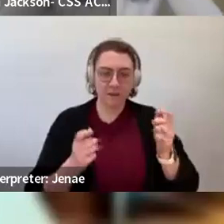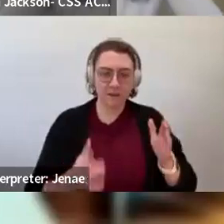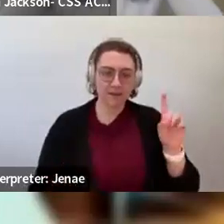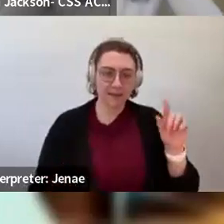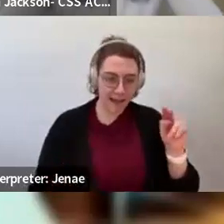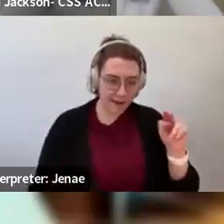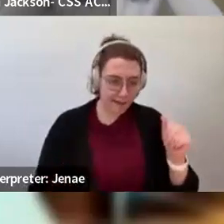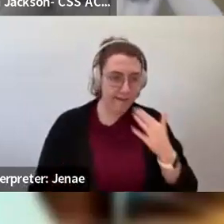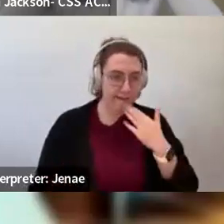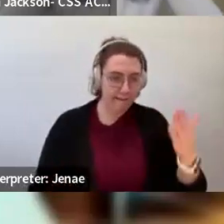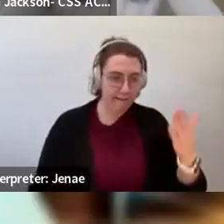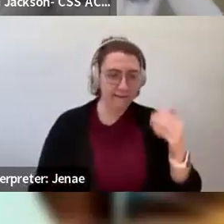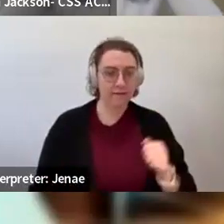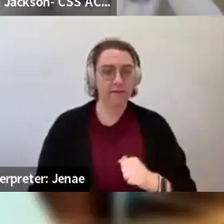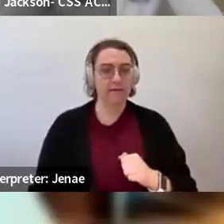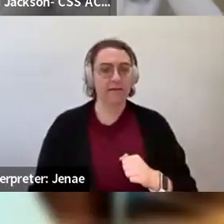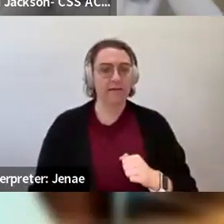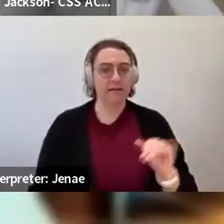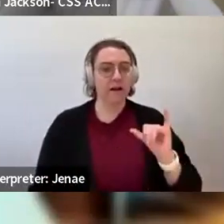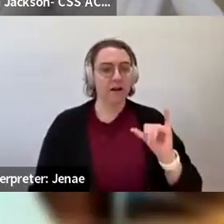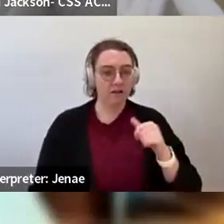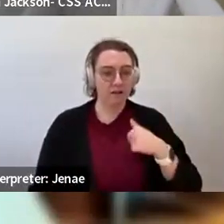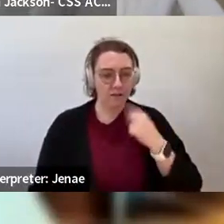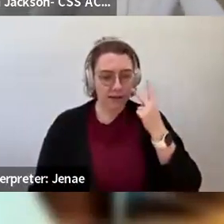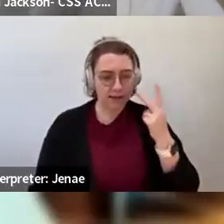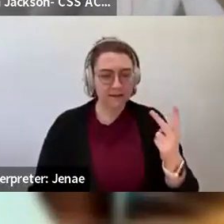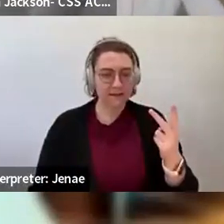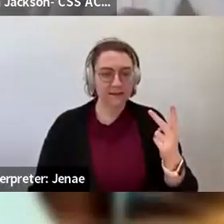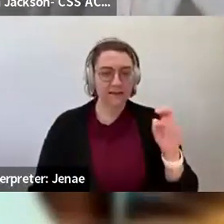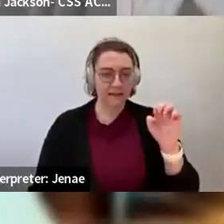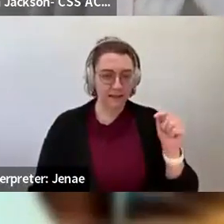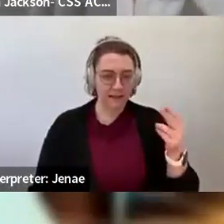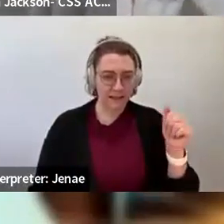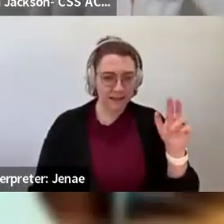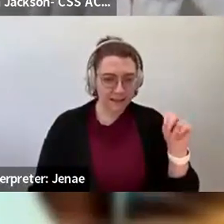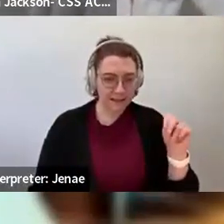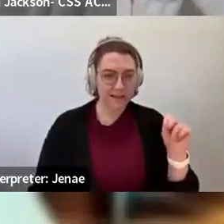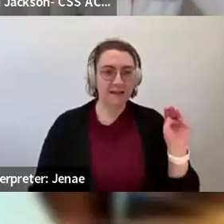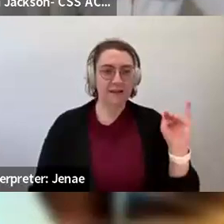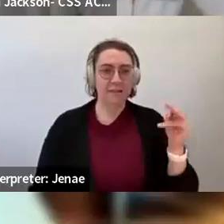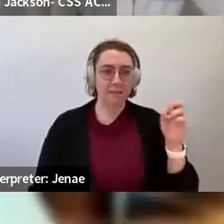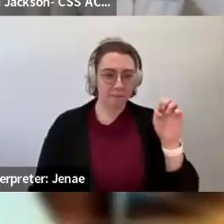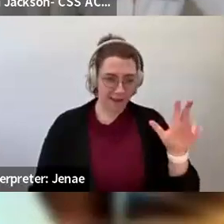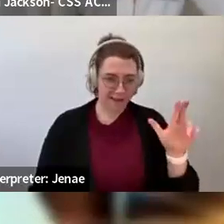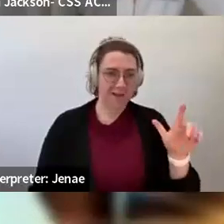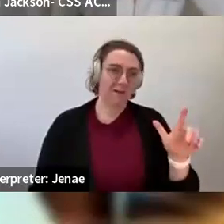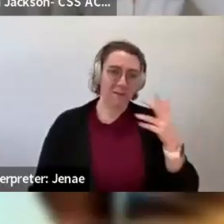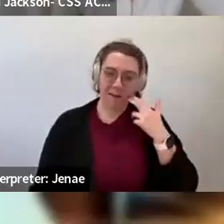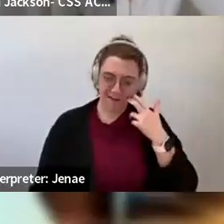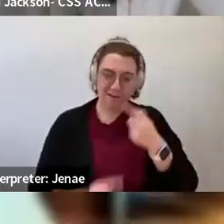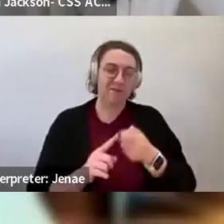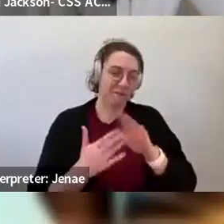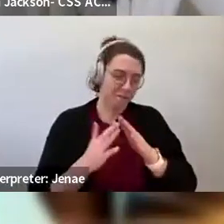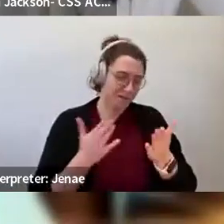Dana. I also see Ethan and Michael from Community Services. Good